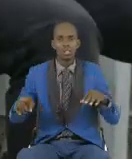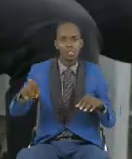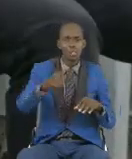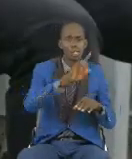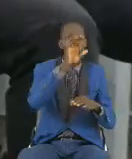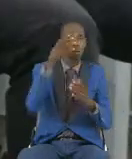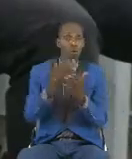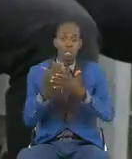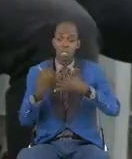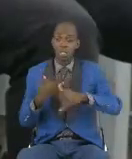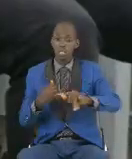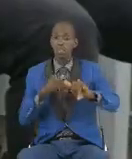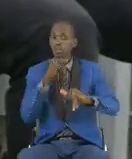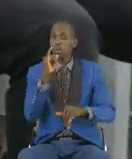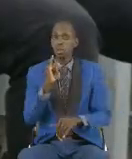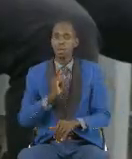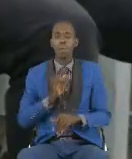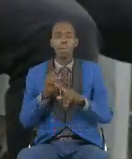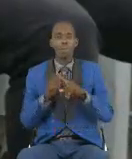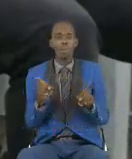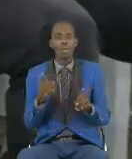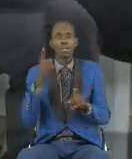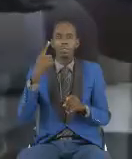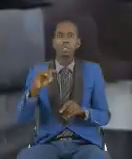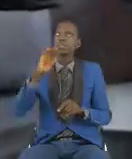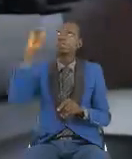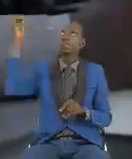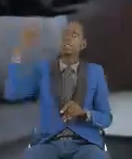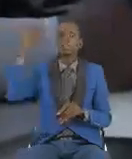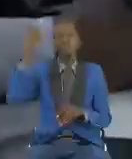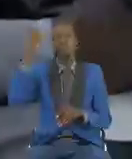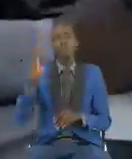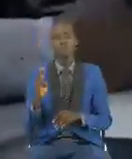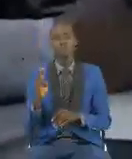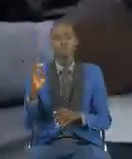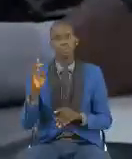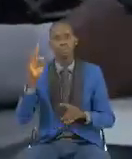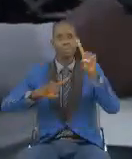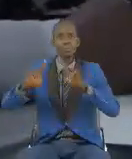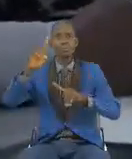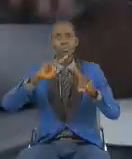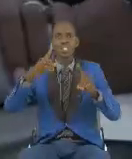I, but the grace of God. Somebody shout, the grace of God.